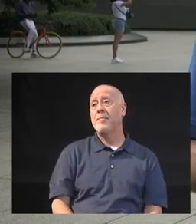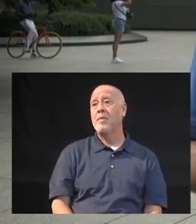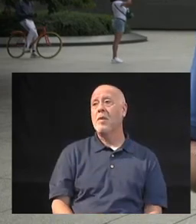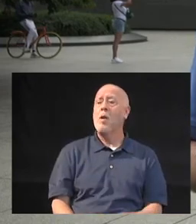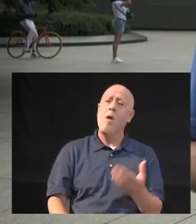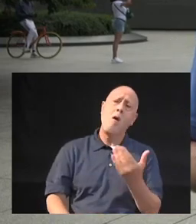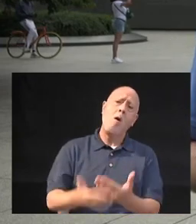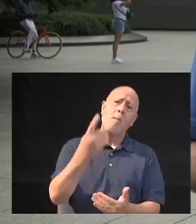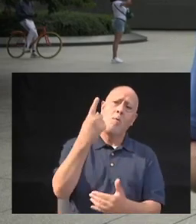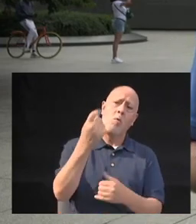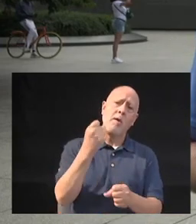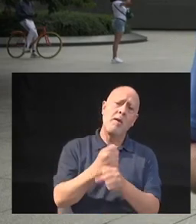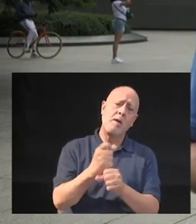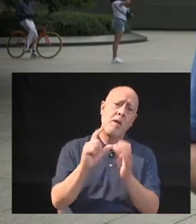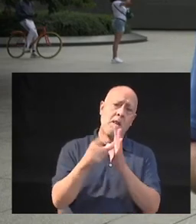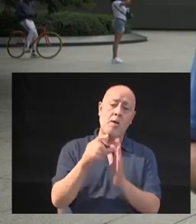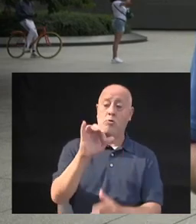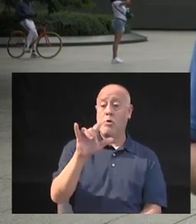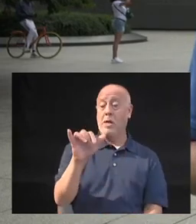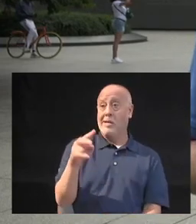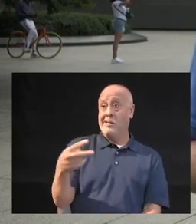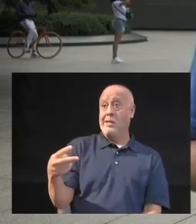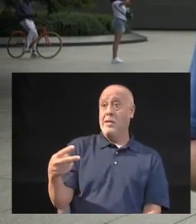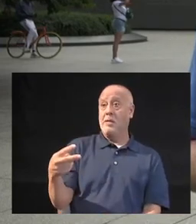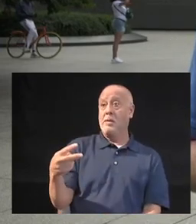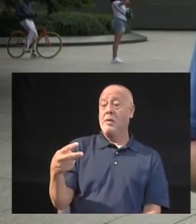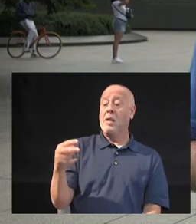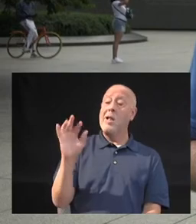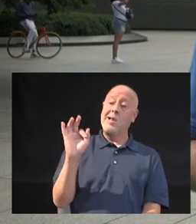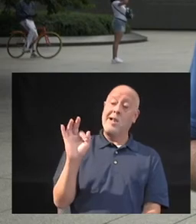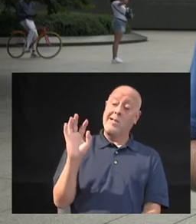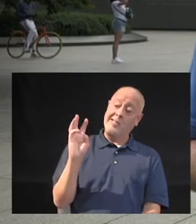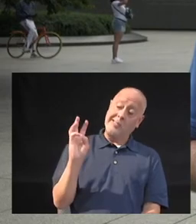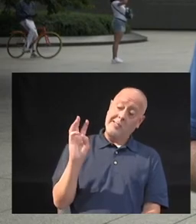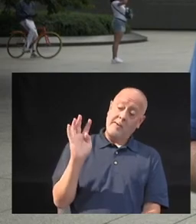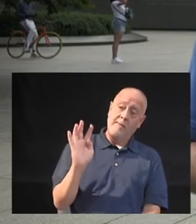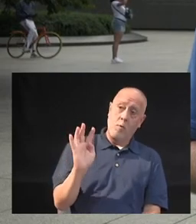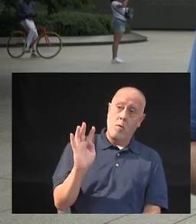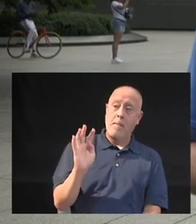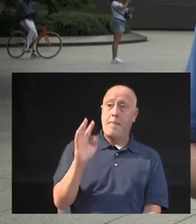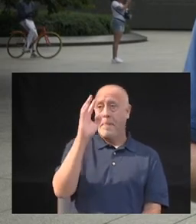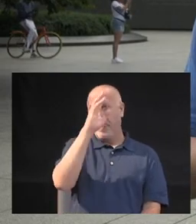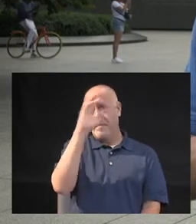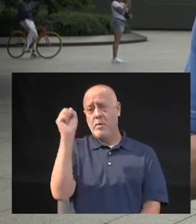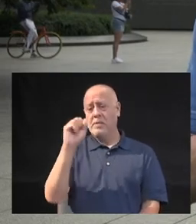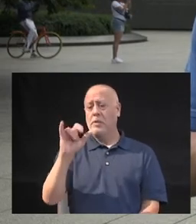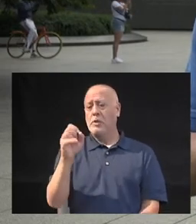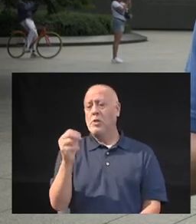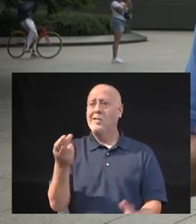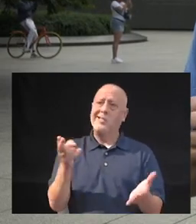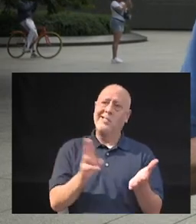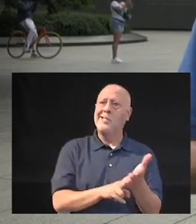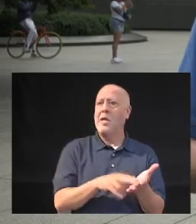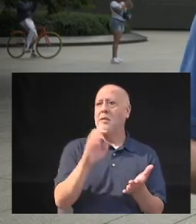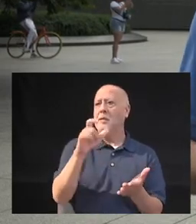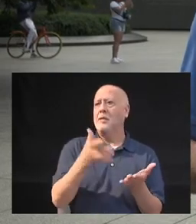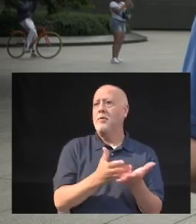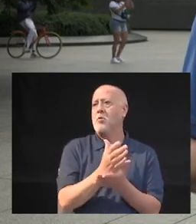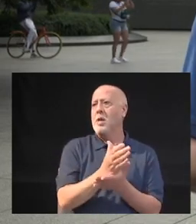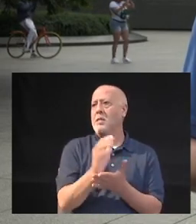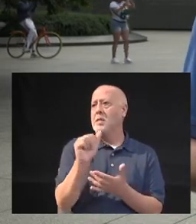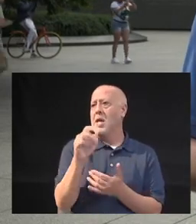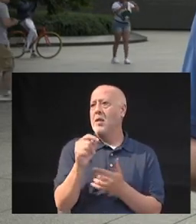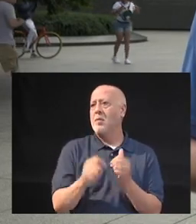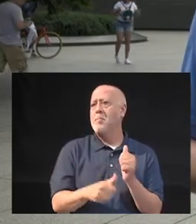Almost a year later, on July 2nd, 1964, President Johnson signs the Civil Rights Act. It's the